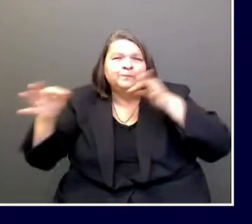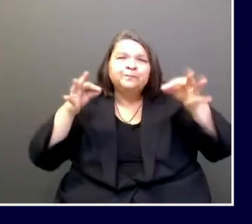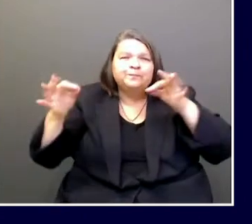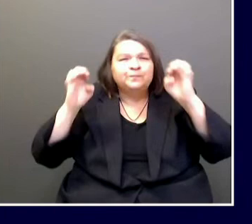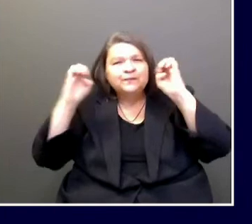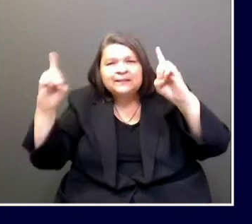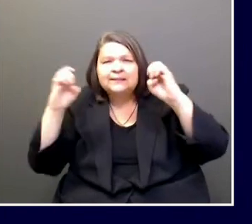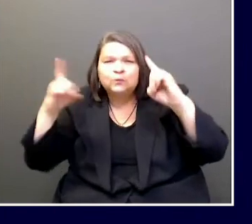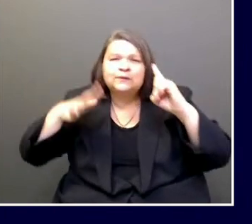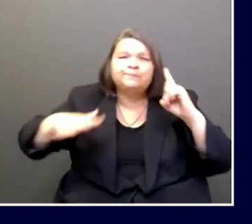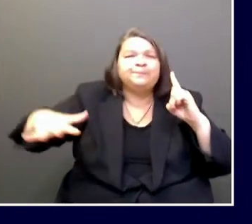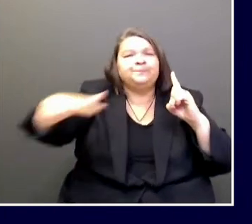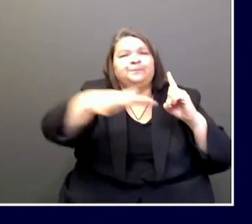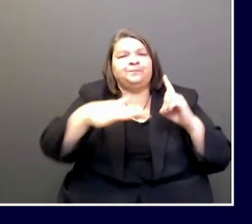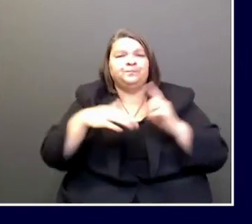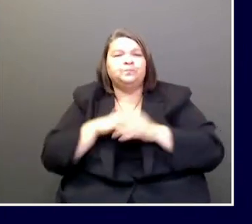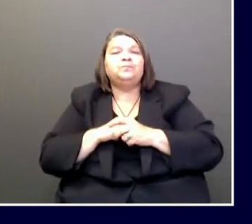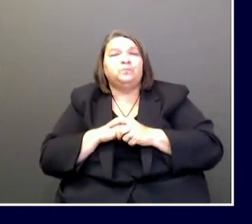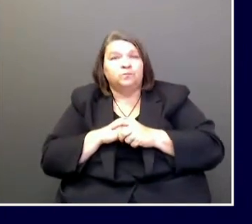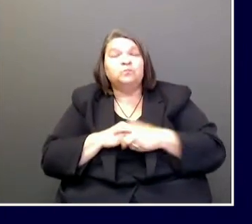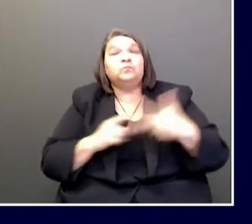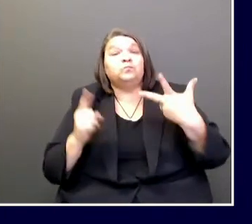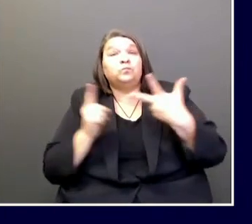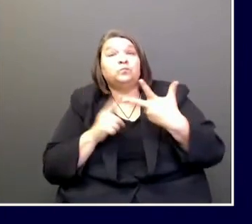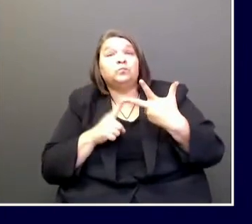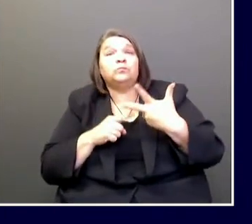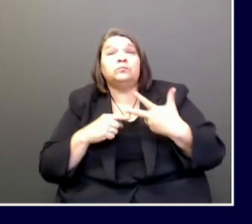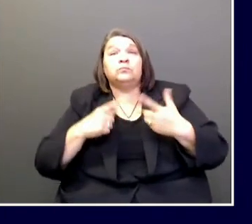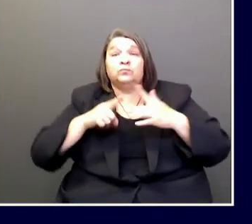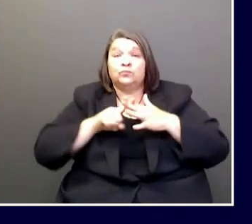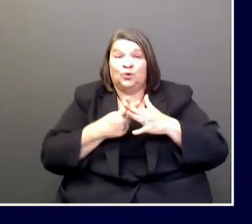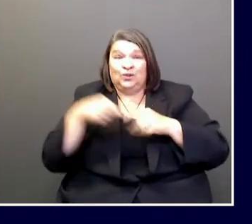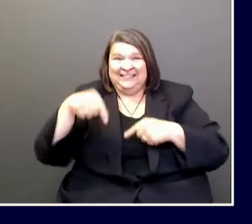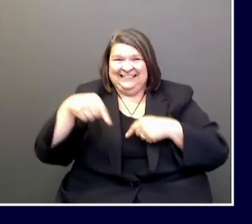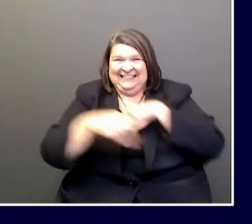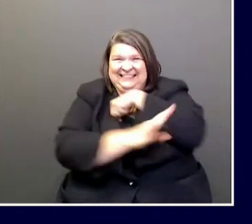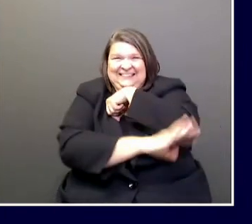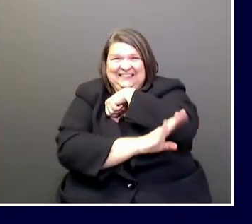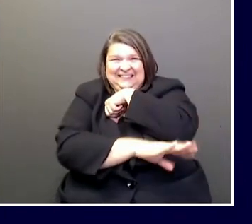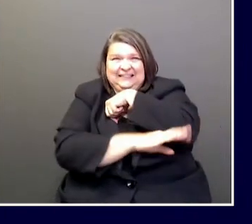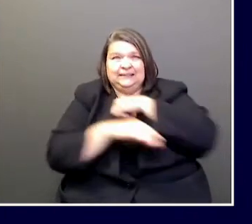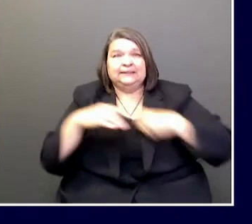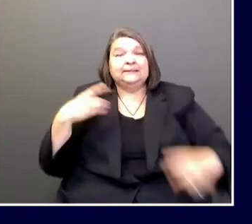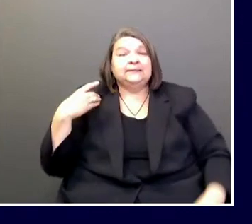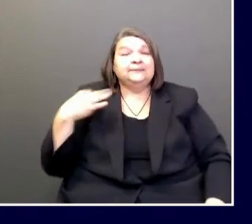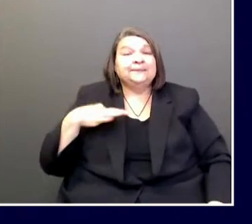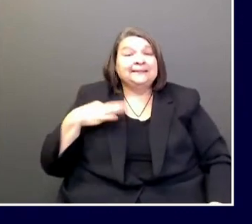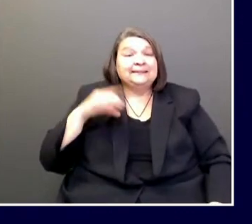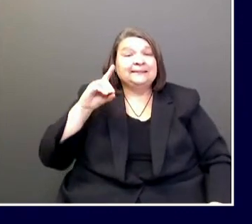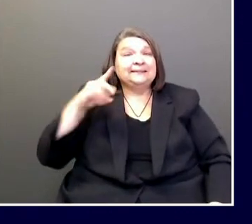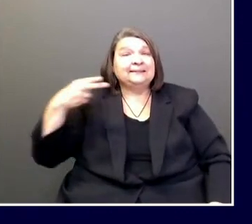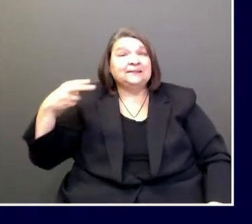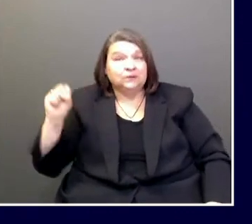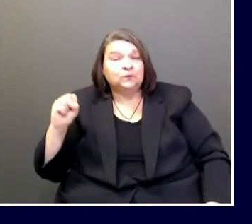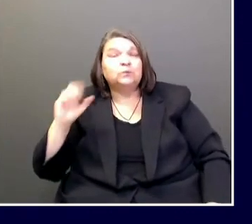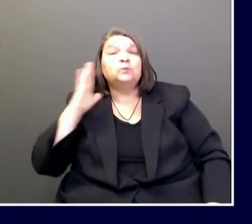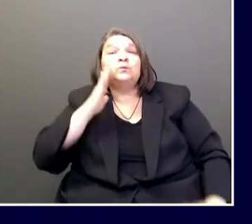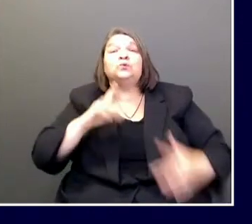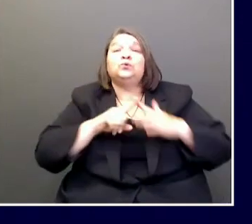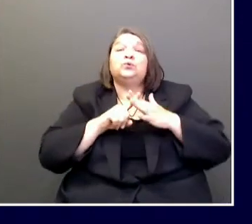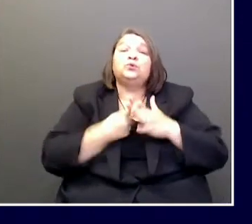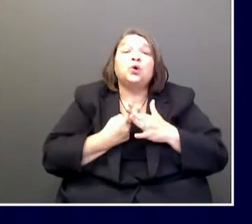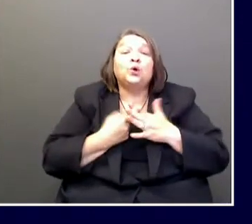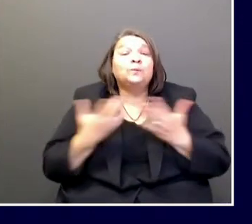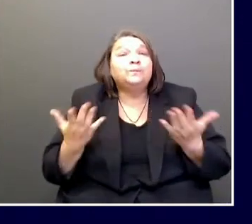rates. Starting in September, Maine Department of Health and Human Services will begin collecting school staff